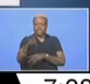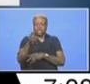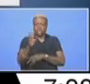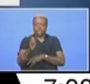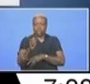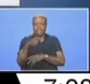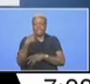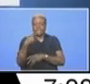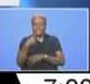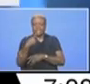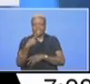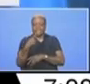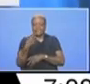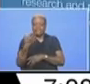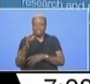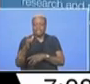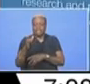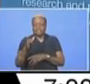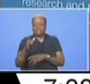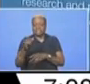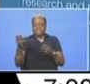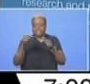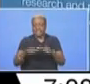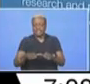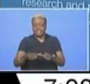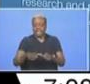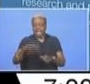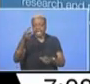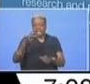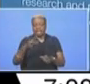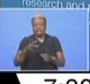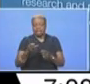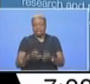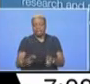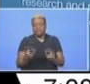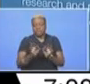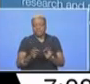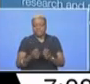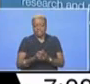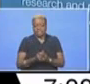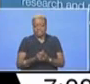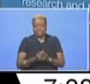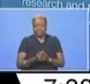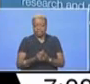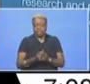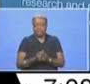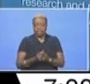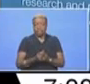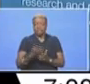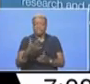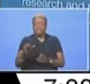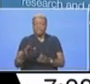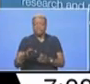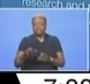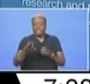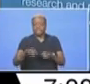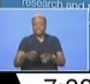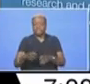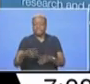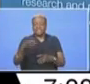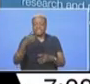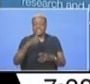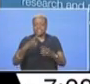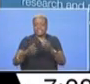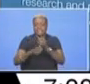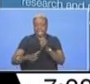surveillance remains a high priority. One must remember that even in normal times, there are cases of diarrhea and fever and